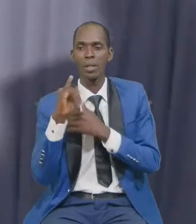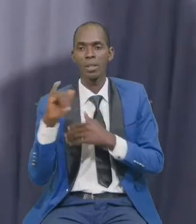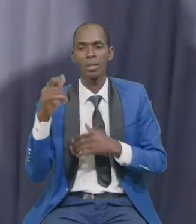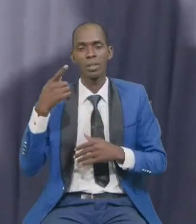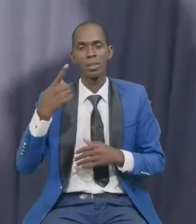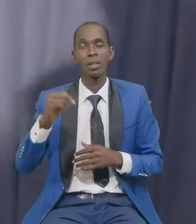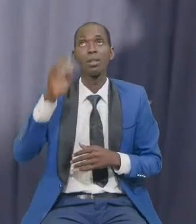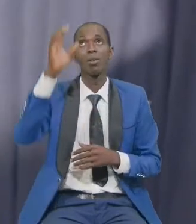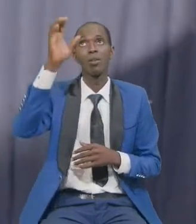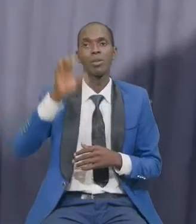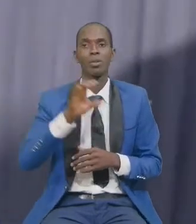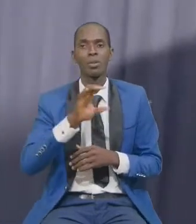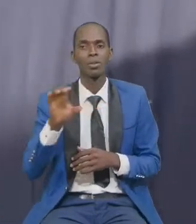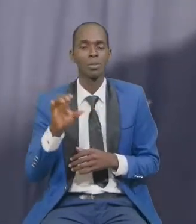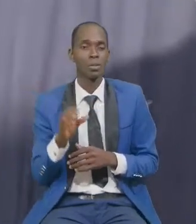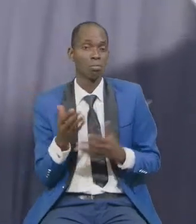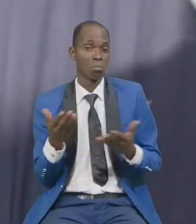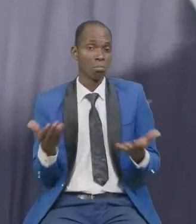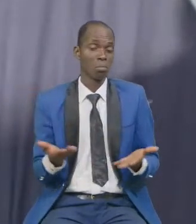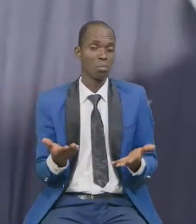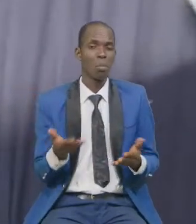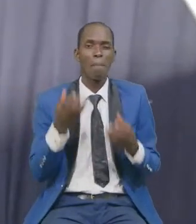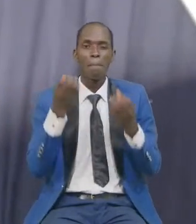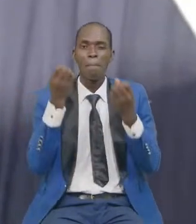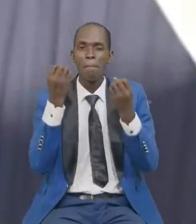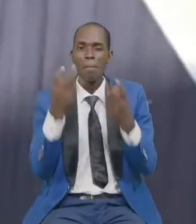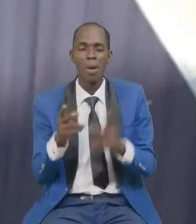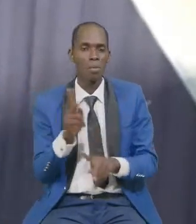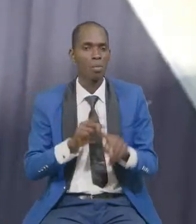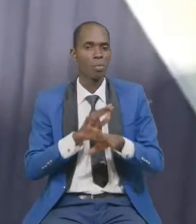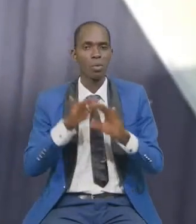cross. This is an area many people don't understand.